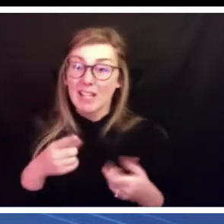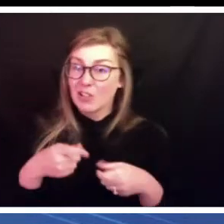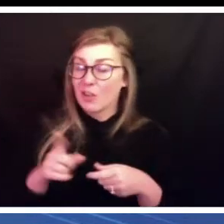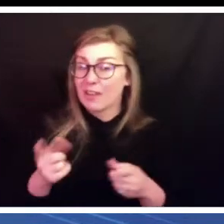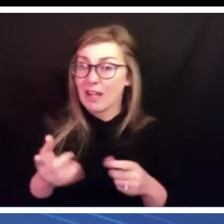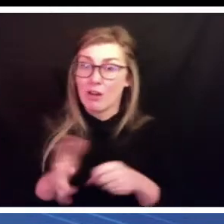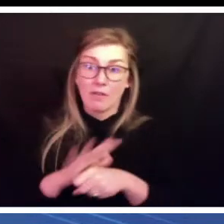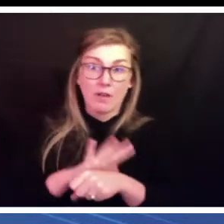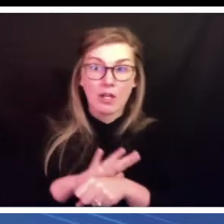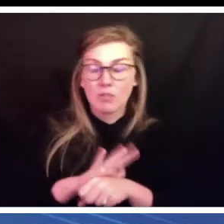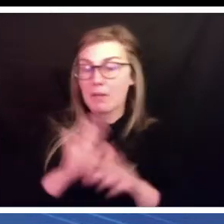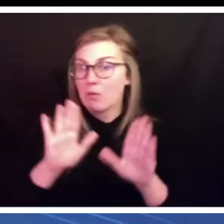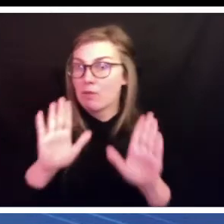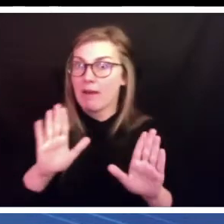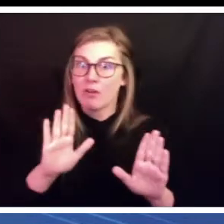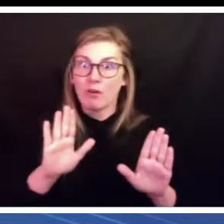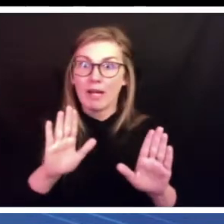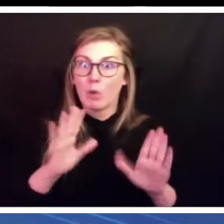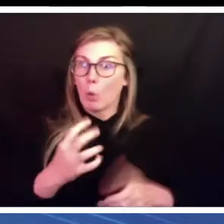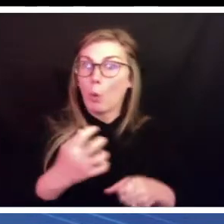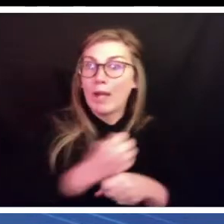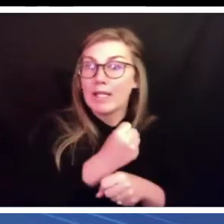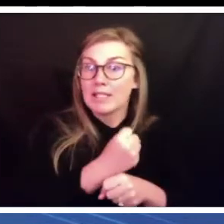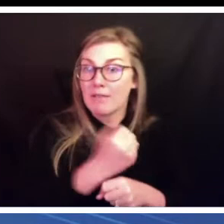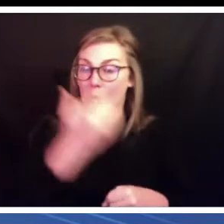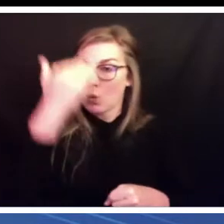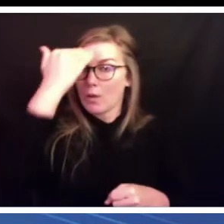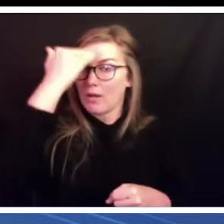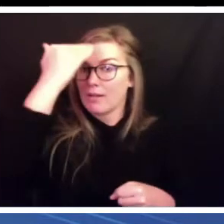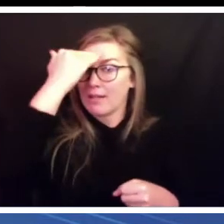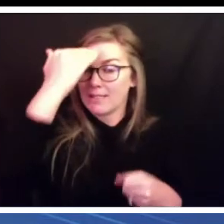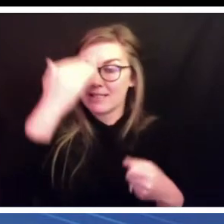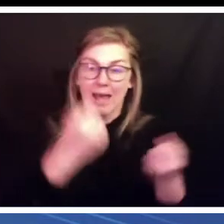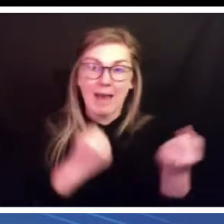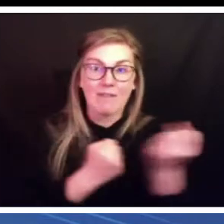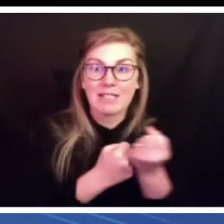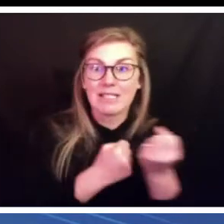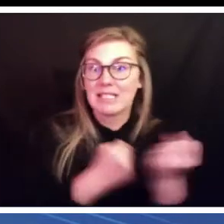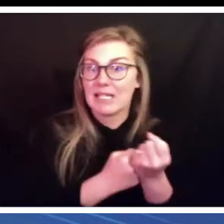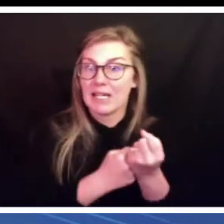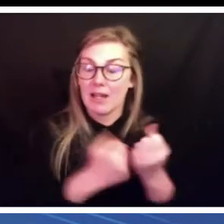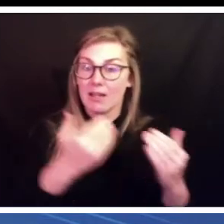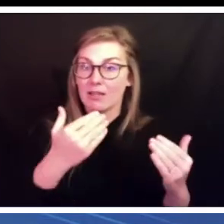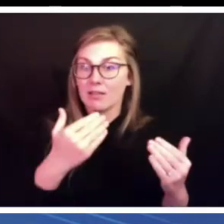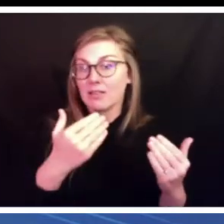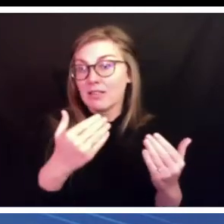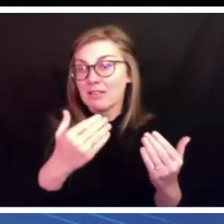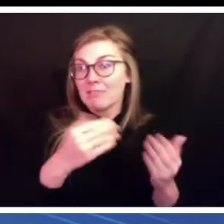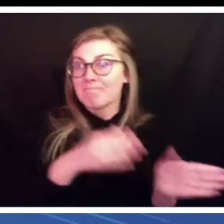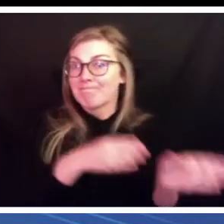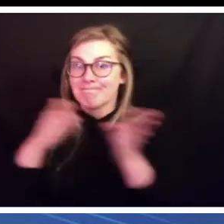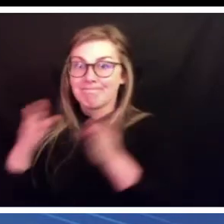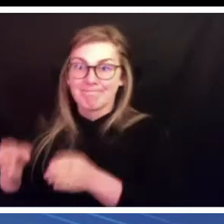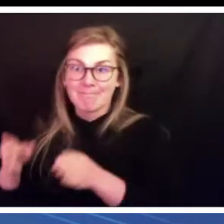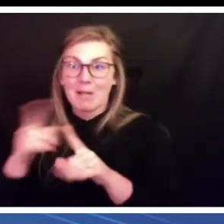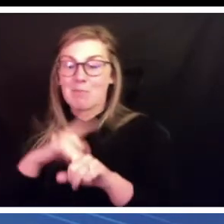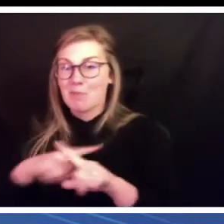awareness. There's disadvantages of technology. Yeah. Yeah. And certainly, you know, I I've seen, um,